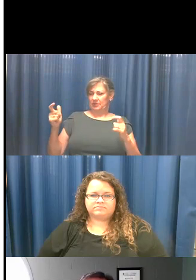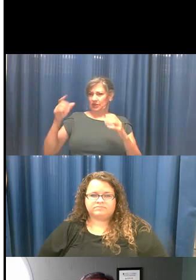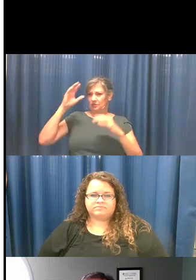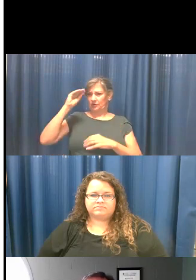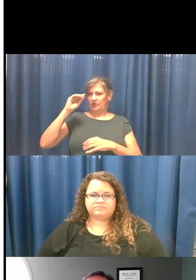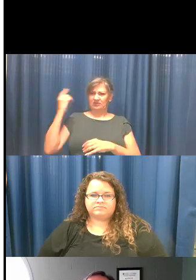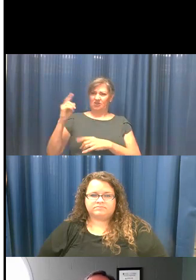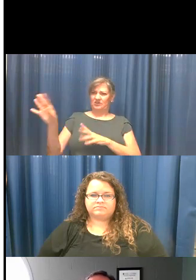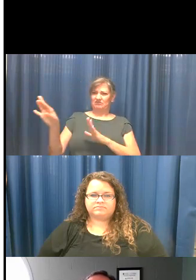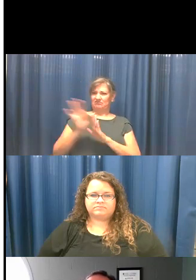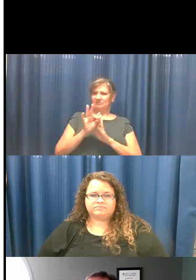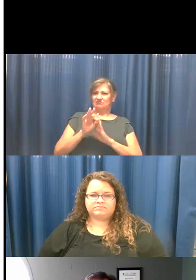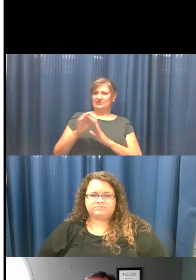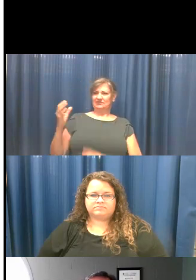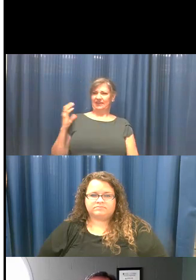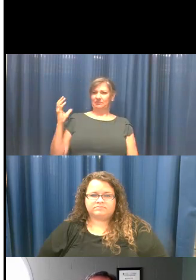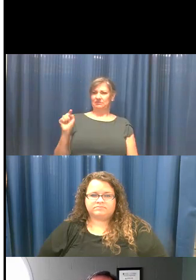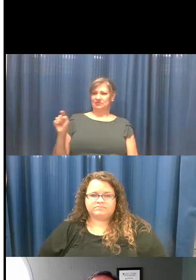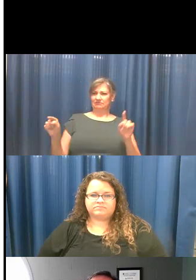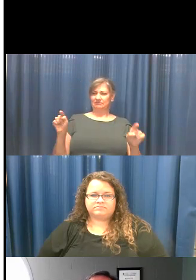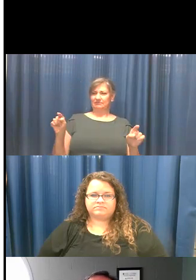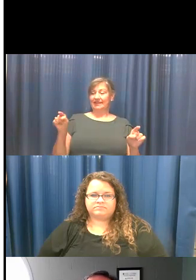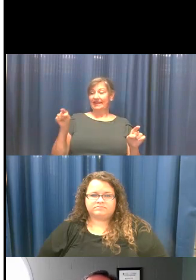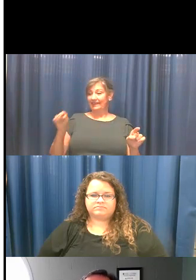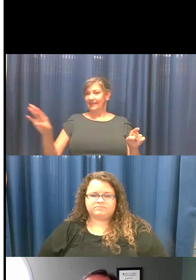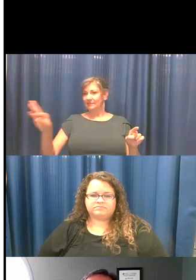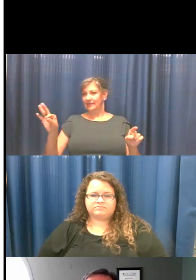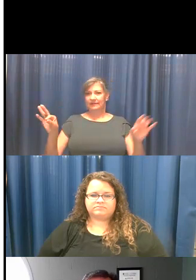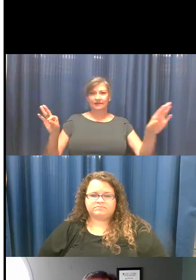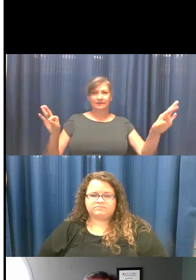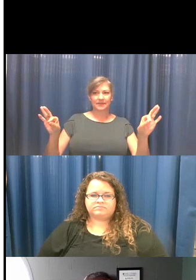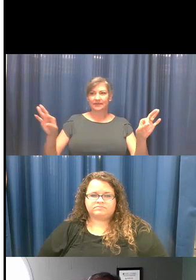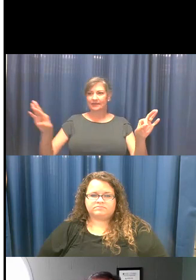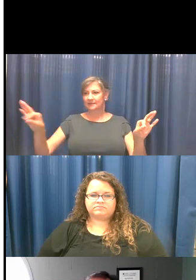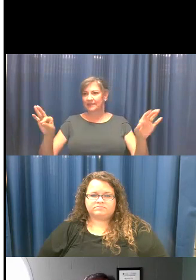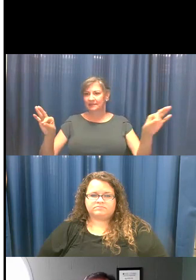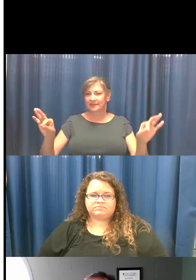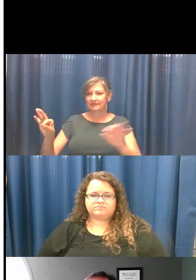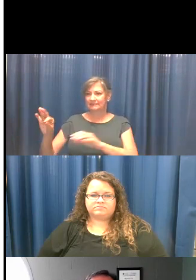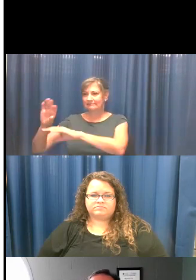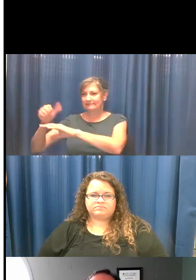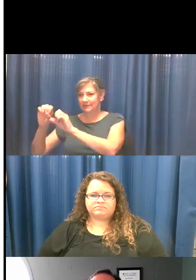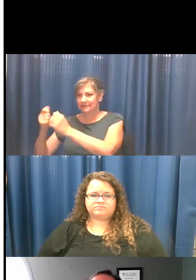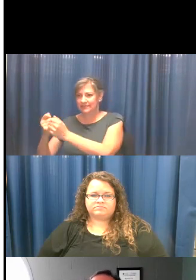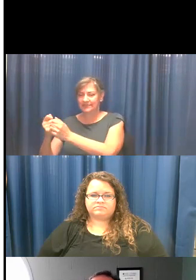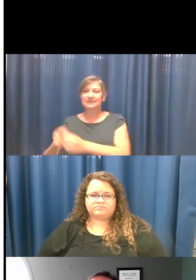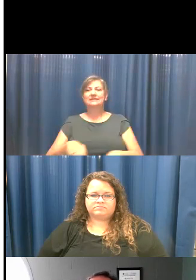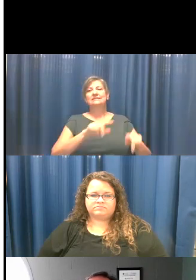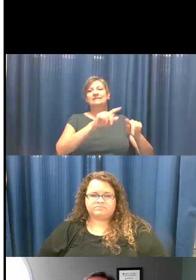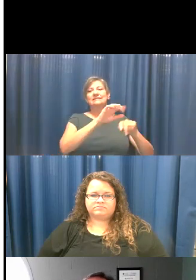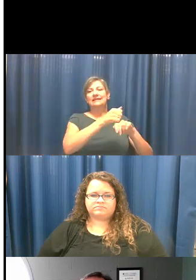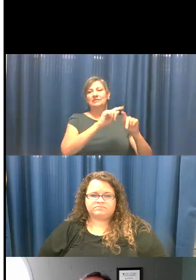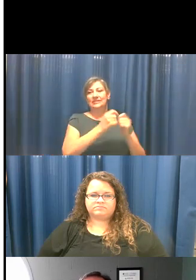as captains, and they would pick teams. And the process was you picked the best